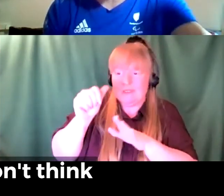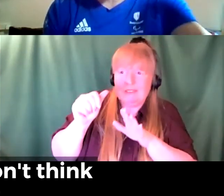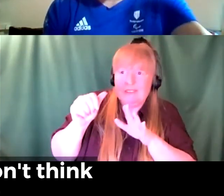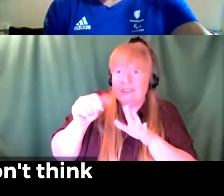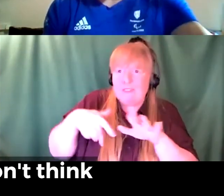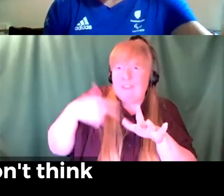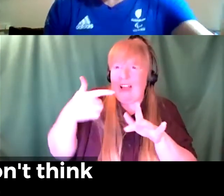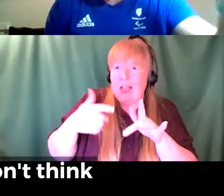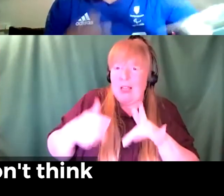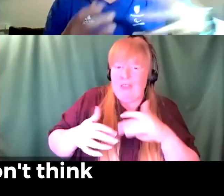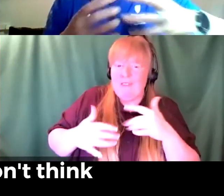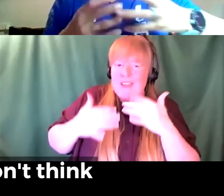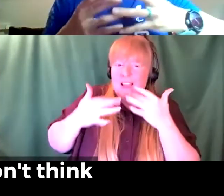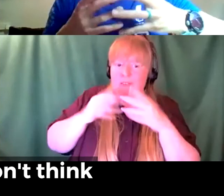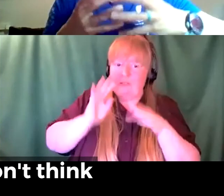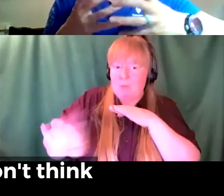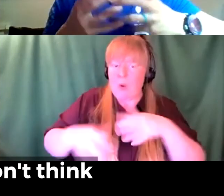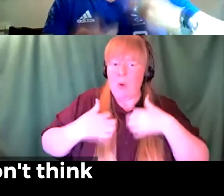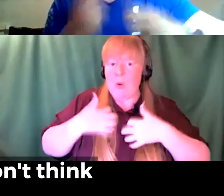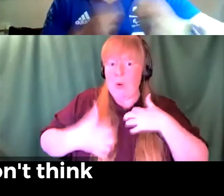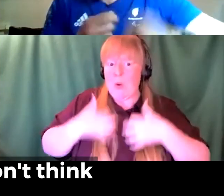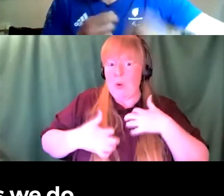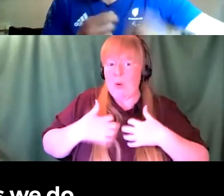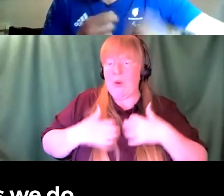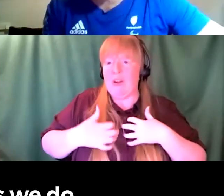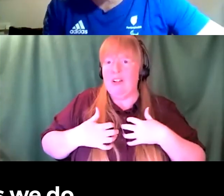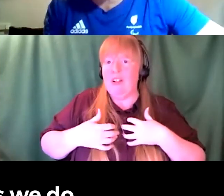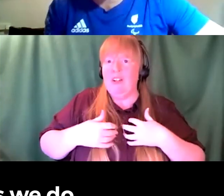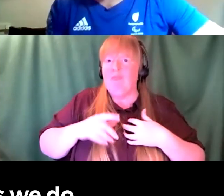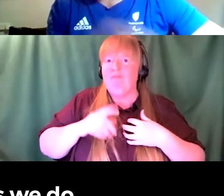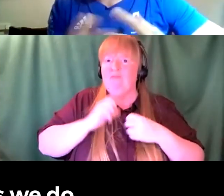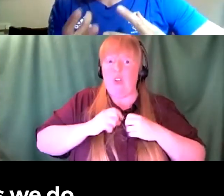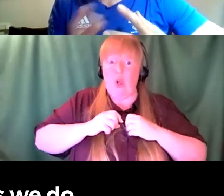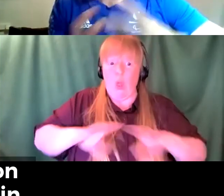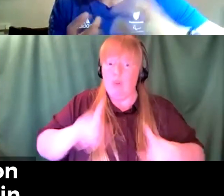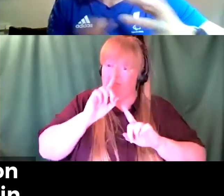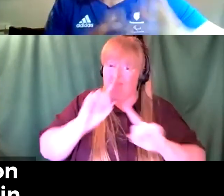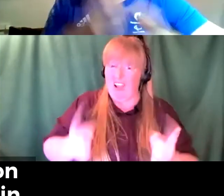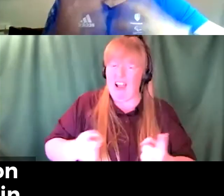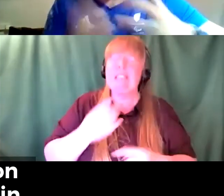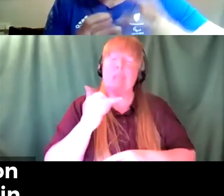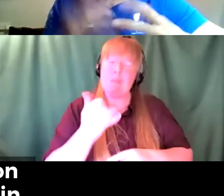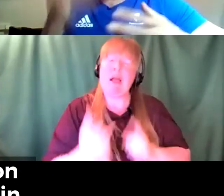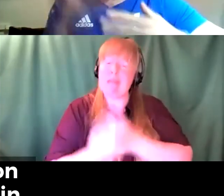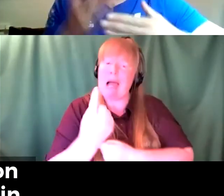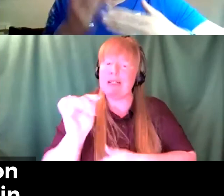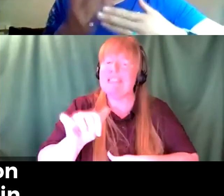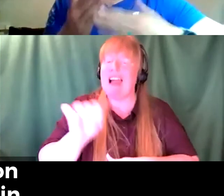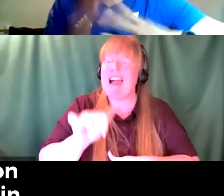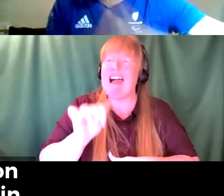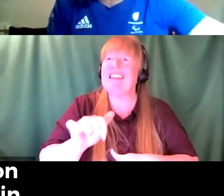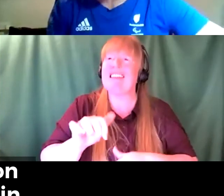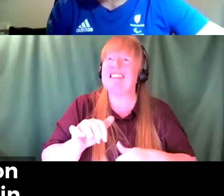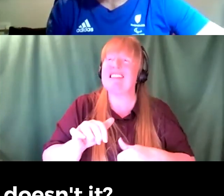feel, I don't think it's that easy to lose it. I know sometimes we do, but I think once we're on this